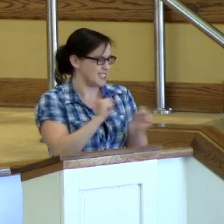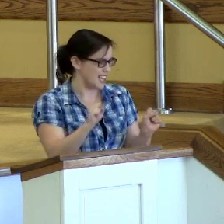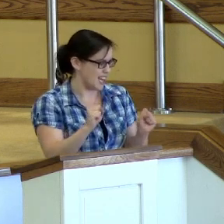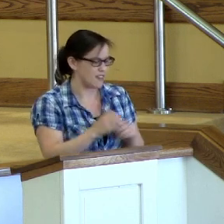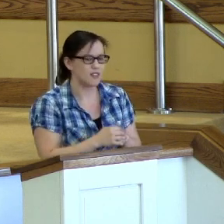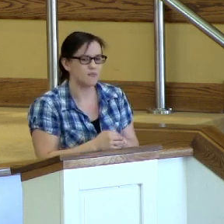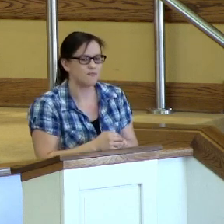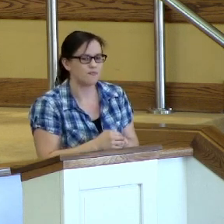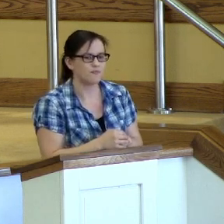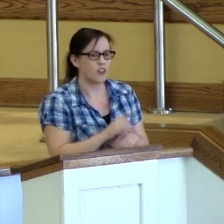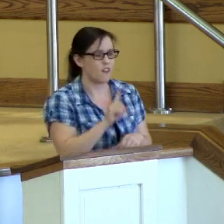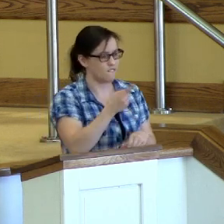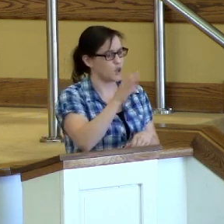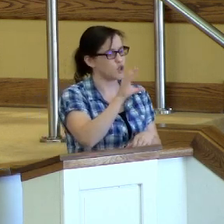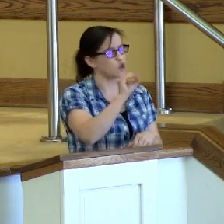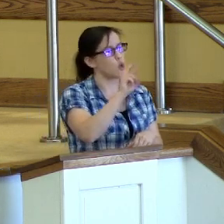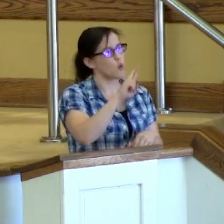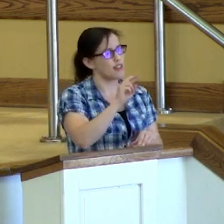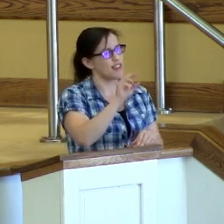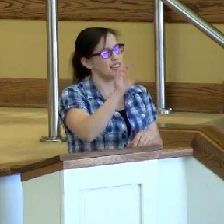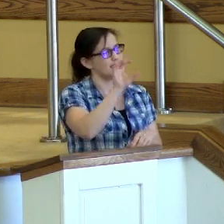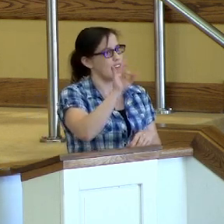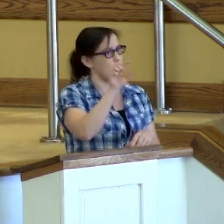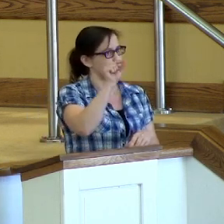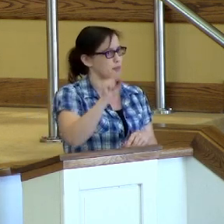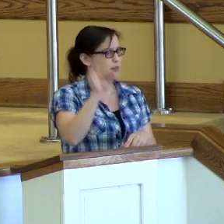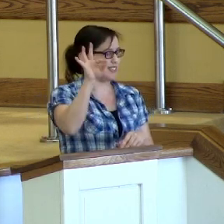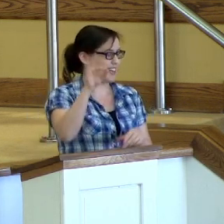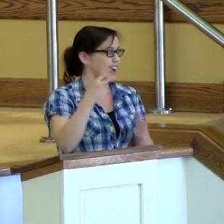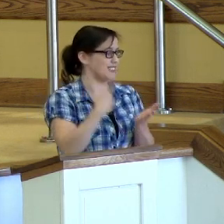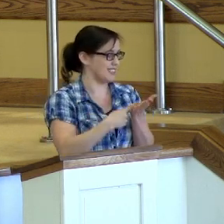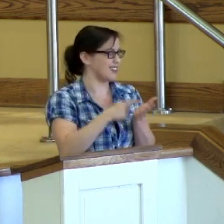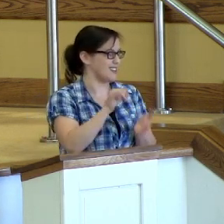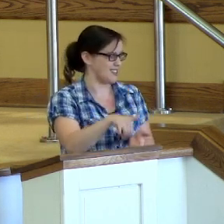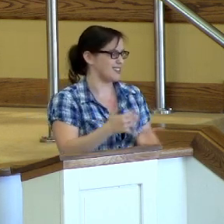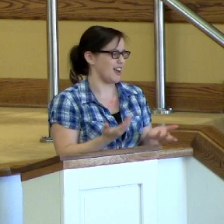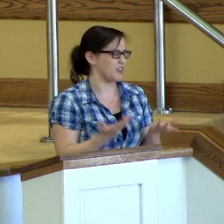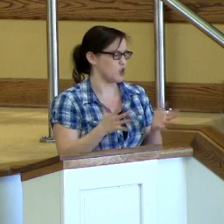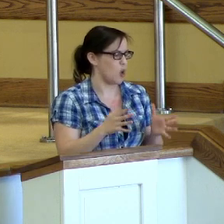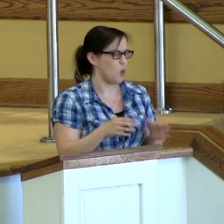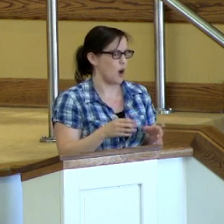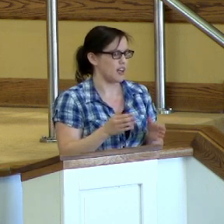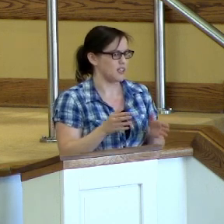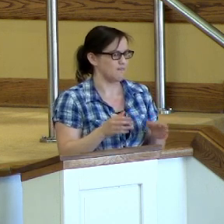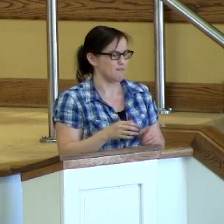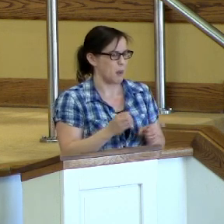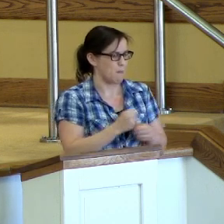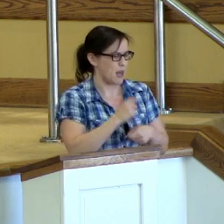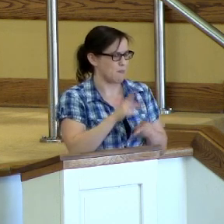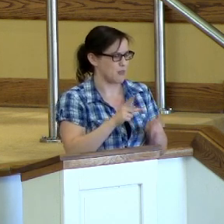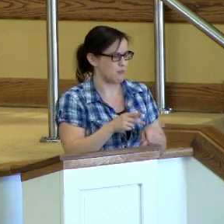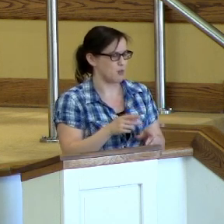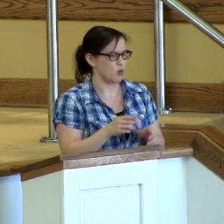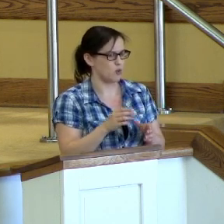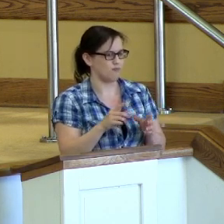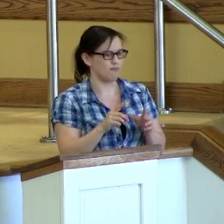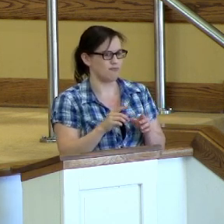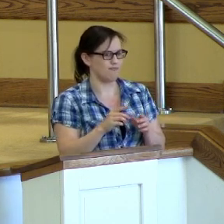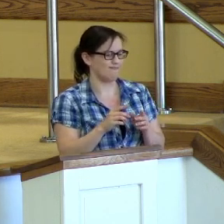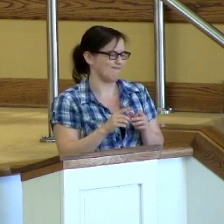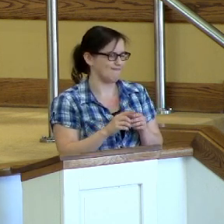being a stumbling block. I want to be in the right way. I don't want to be in the wrong way. Psalms 139